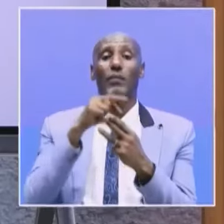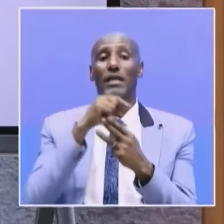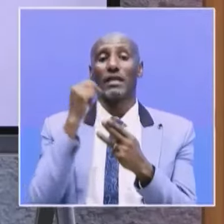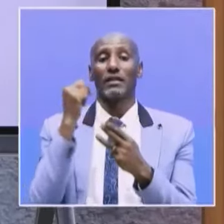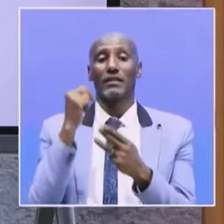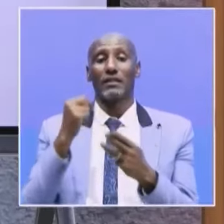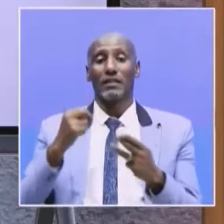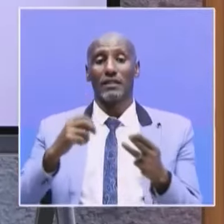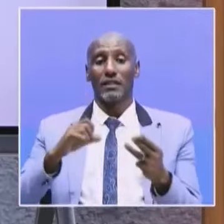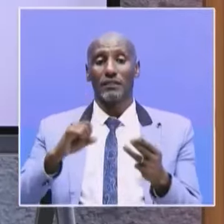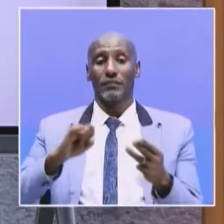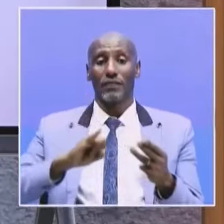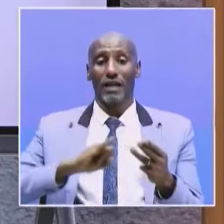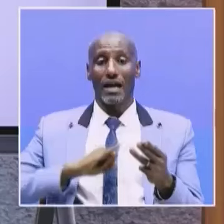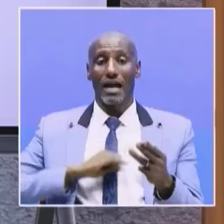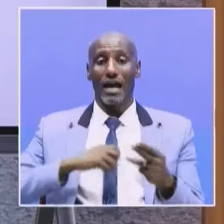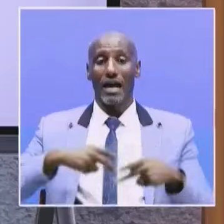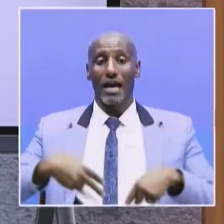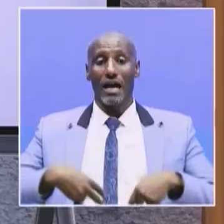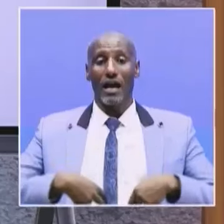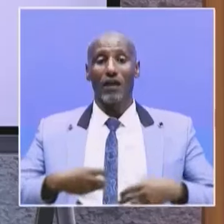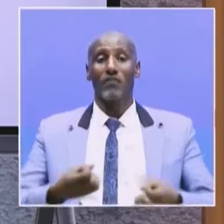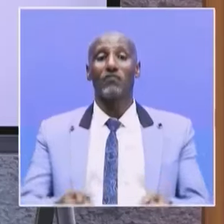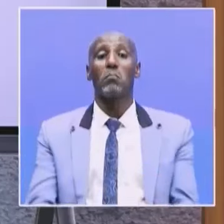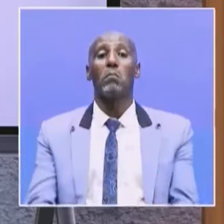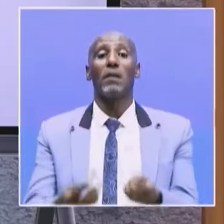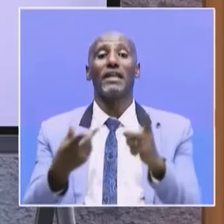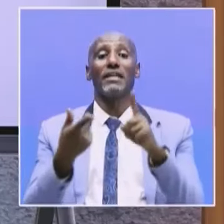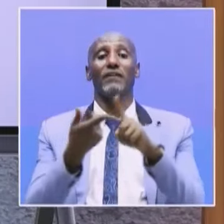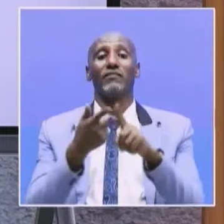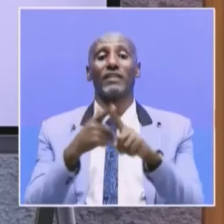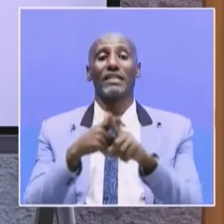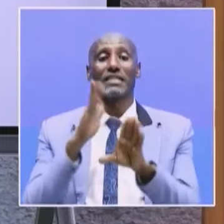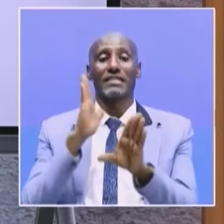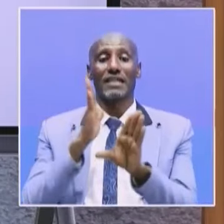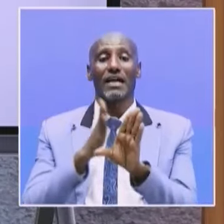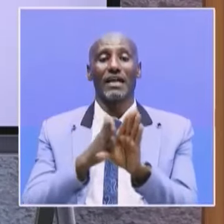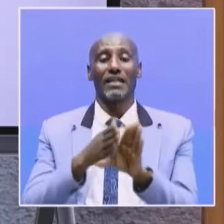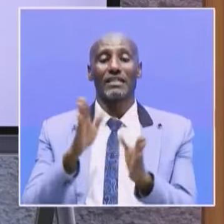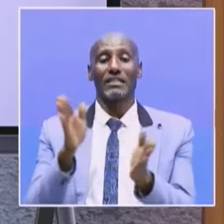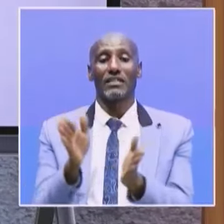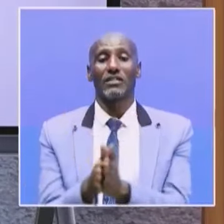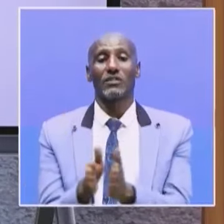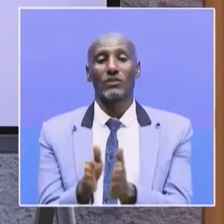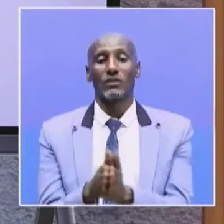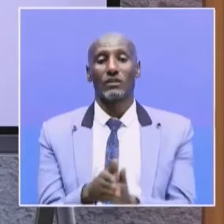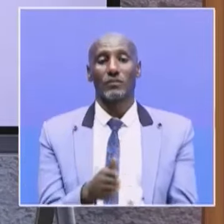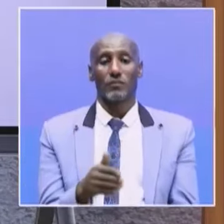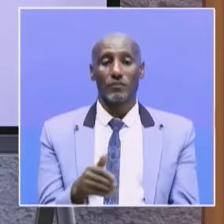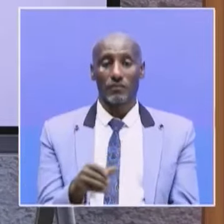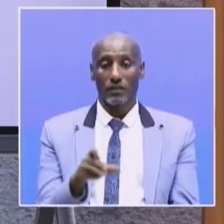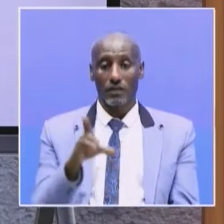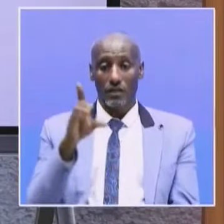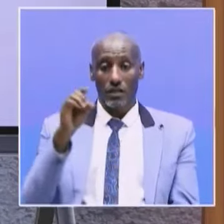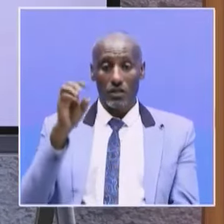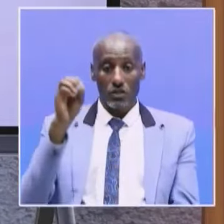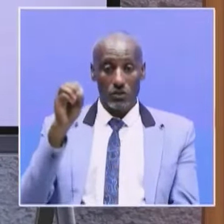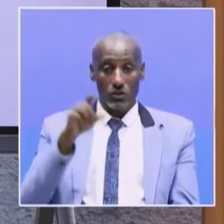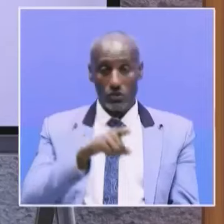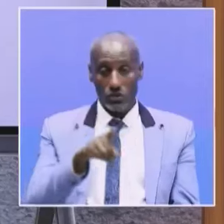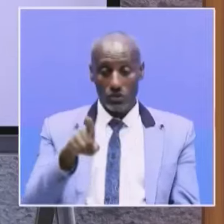I have many friends at school. Question number 2. Do you have blank milk in the